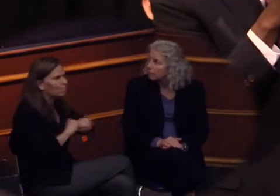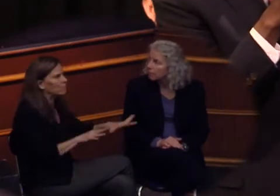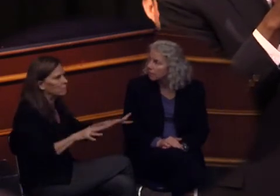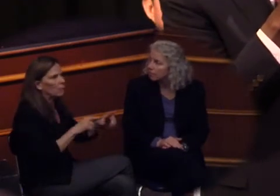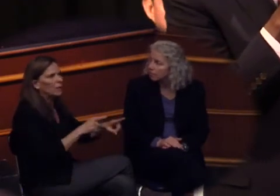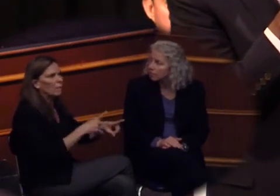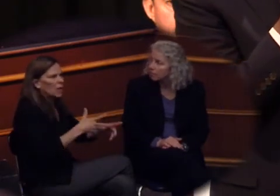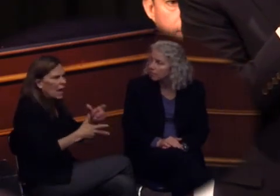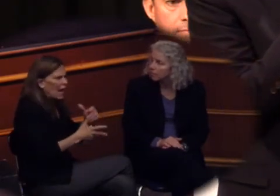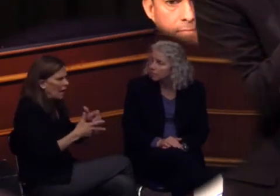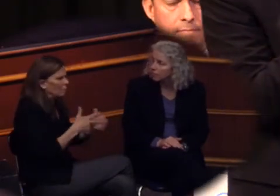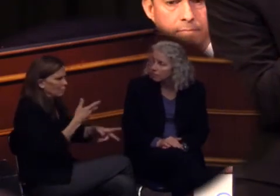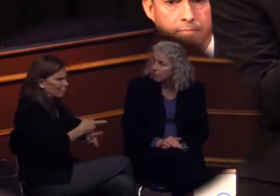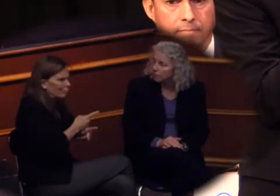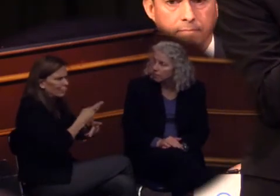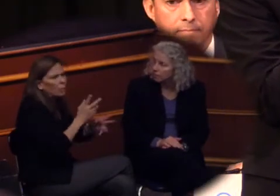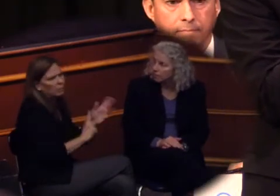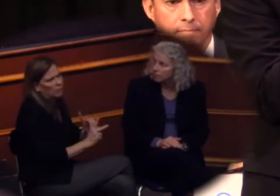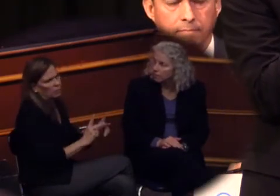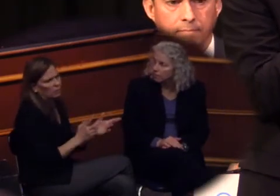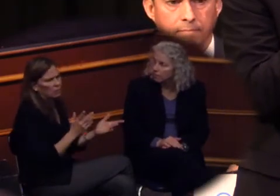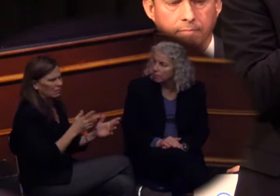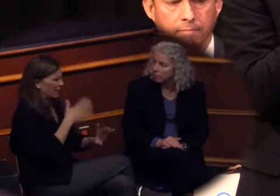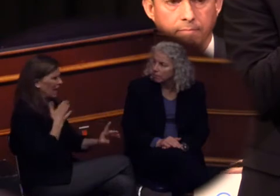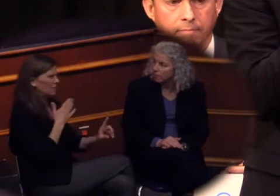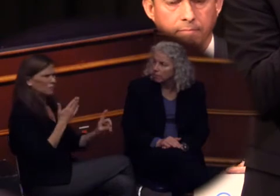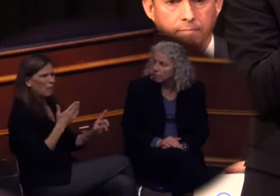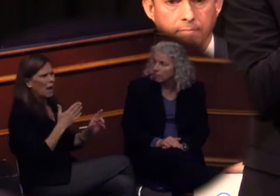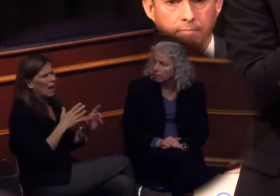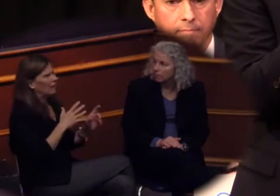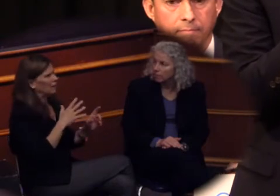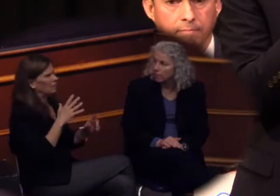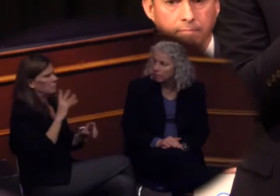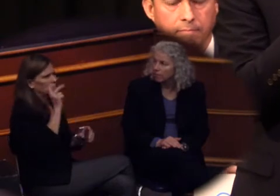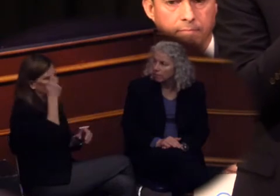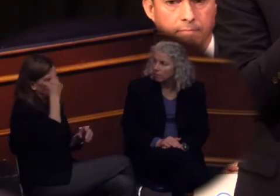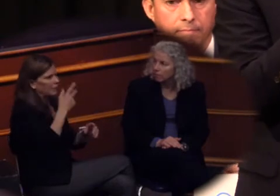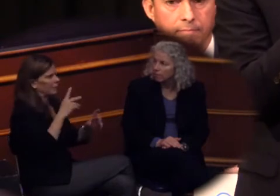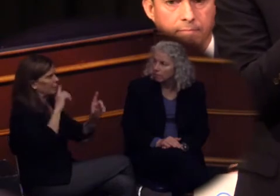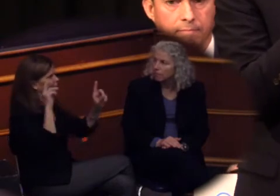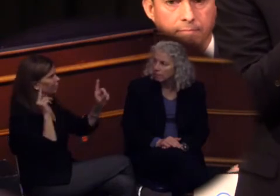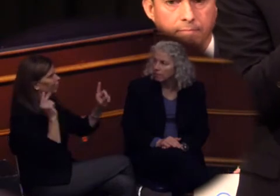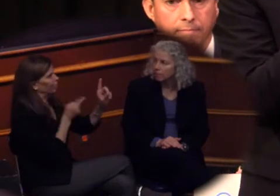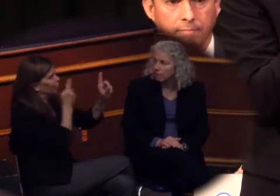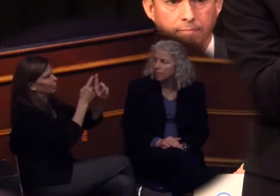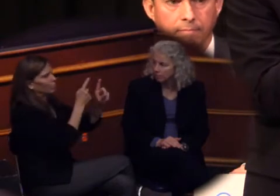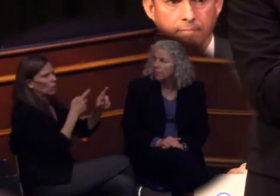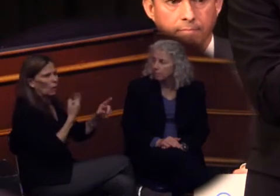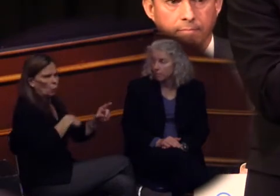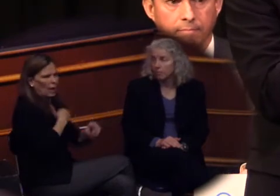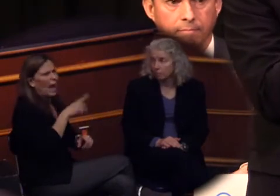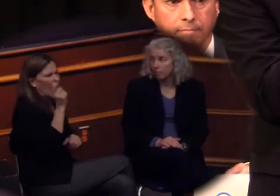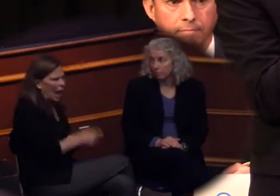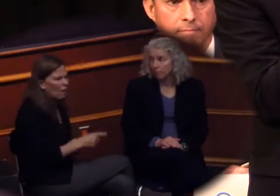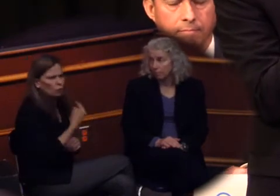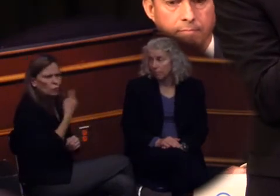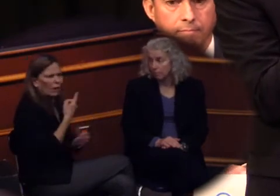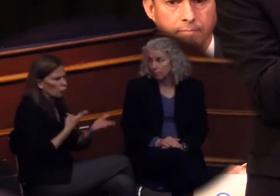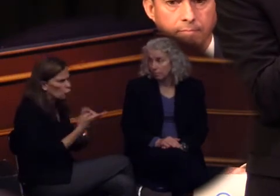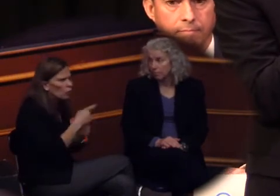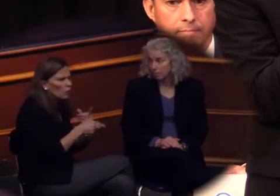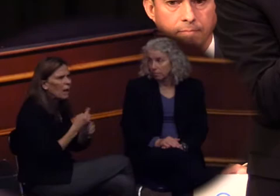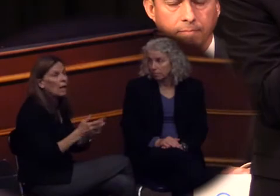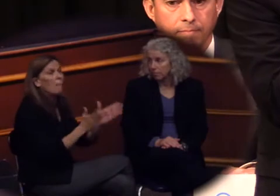being. That's what my campaign is all about. We have to do better. We must do better. And we've got to tell the truth about it. I ask for your